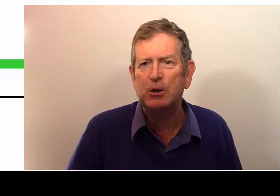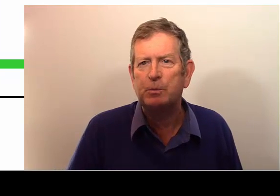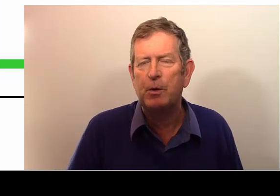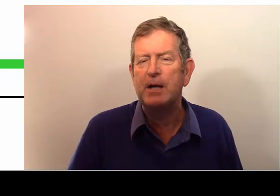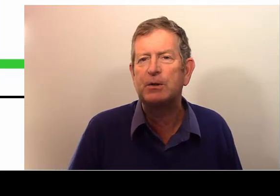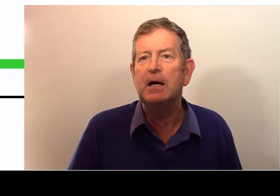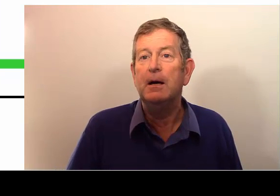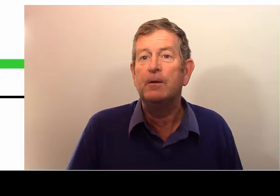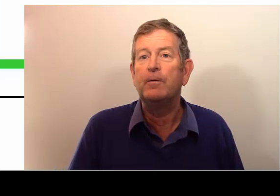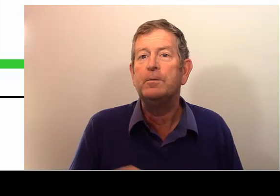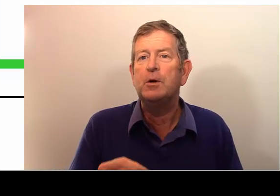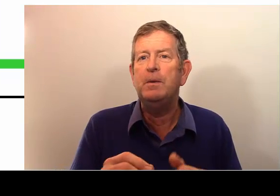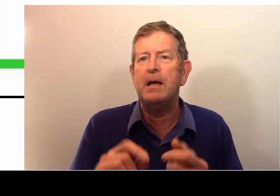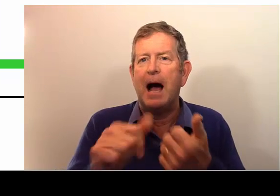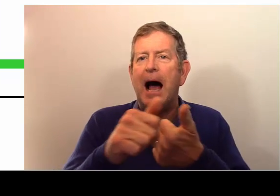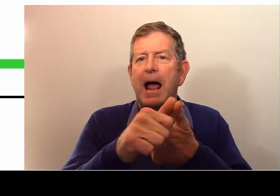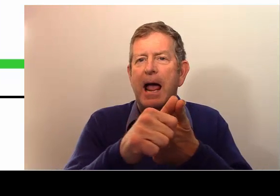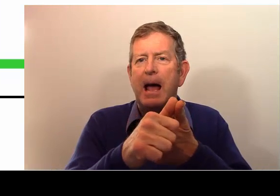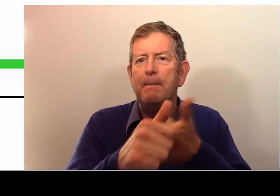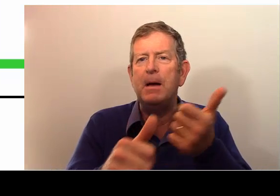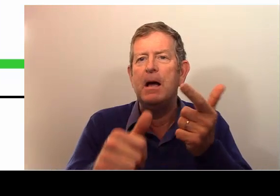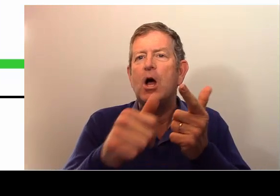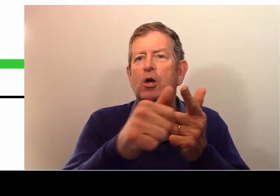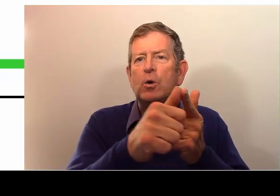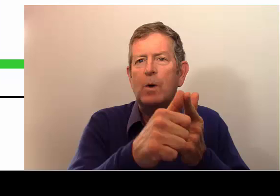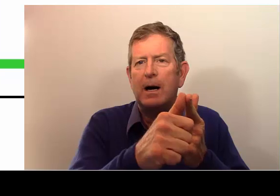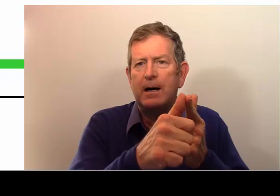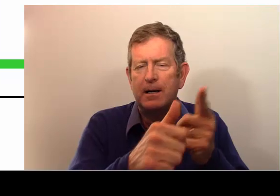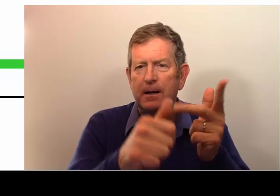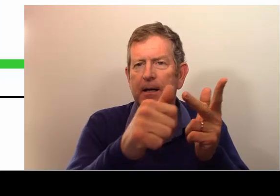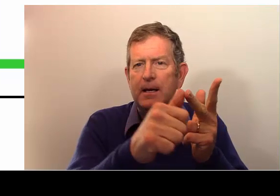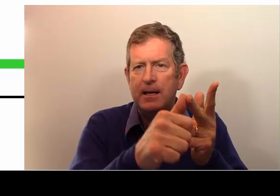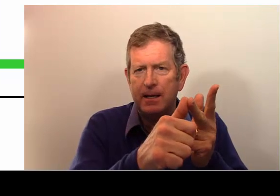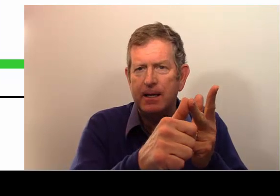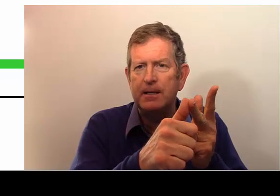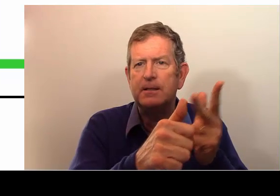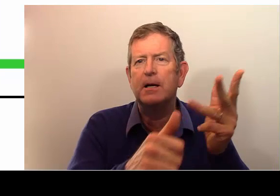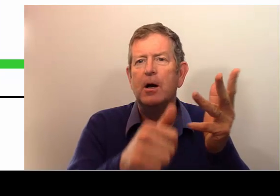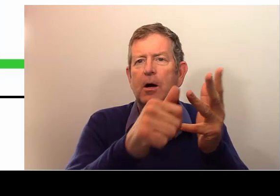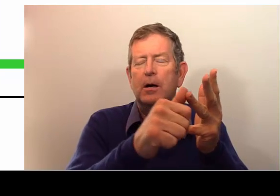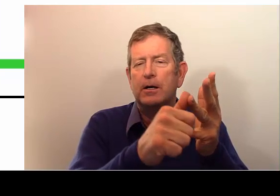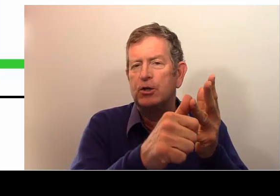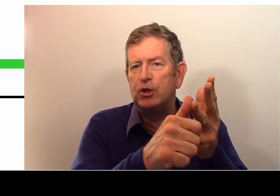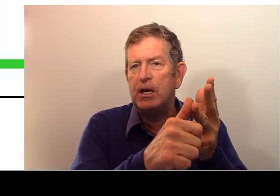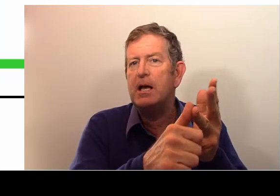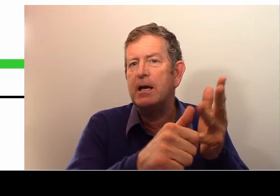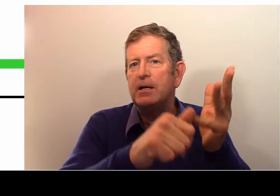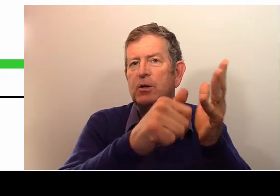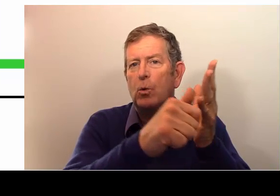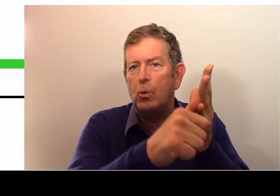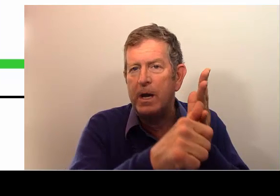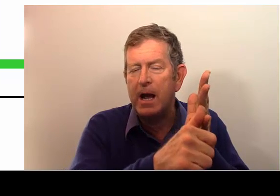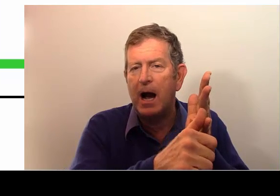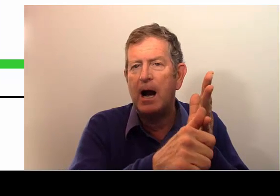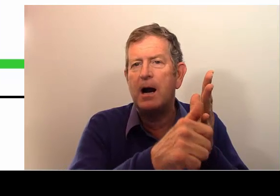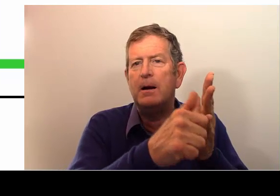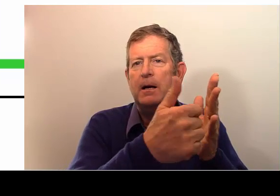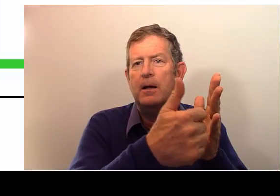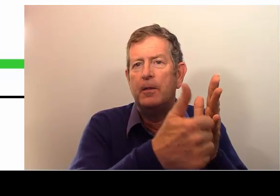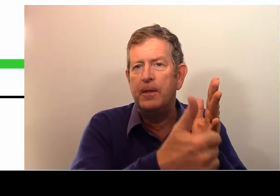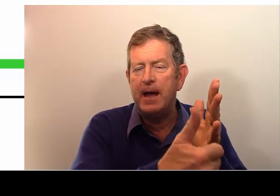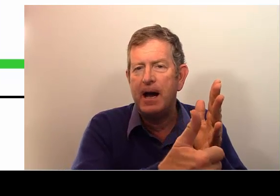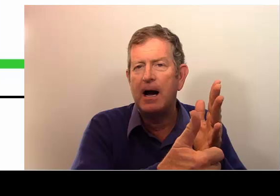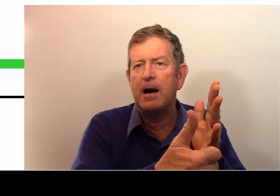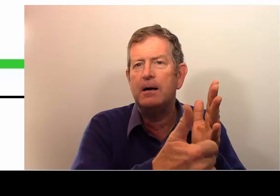could be expressed. The verb to be, I am, you are, he is, she is, we